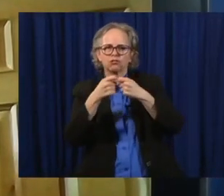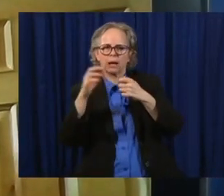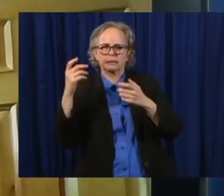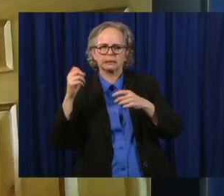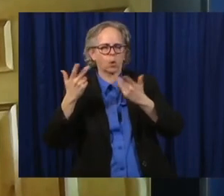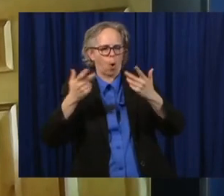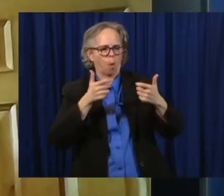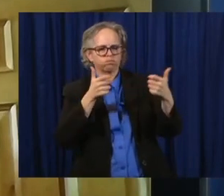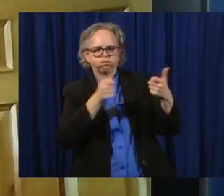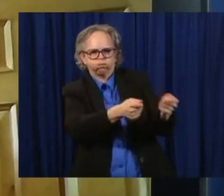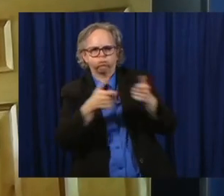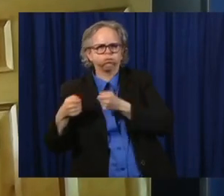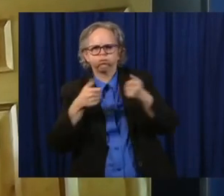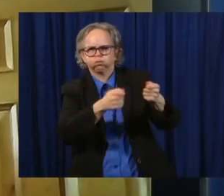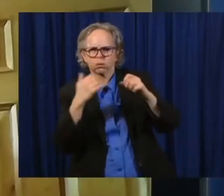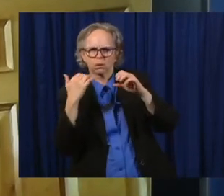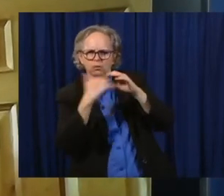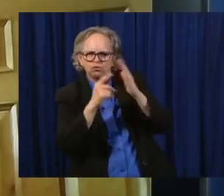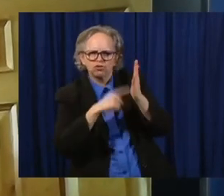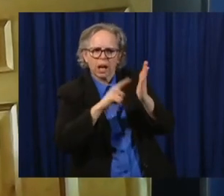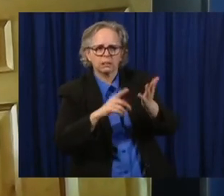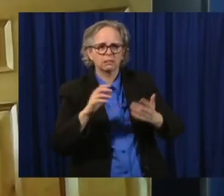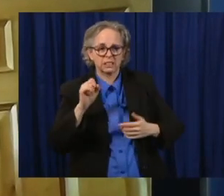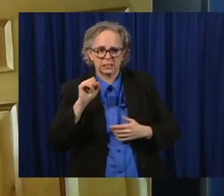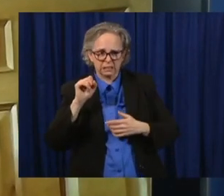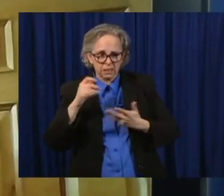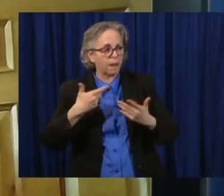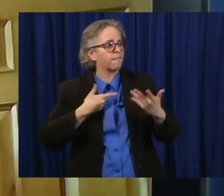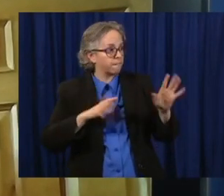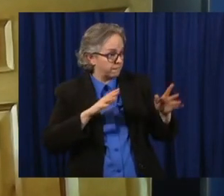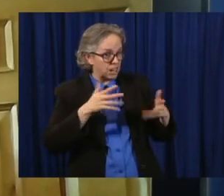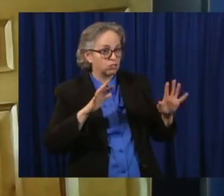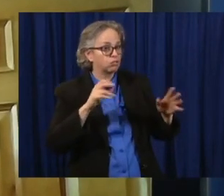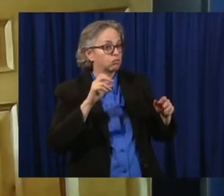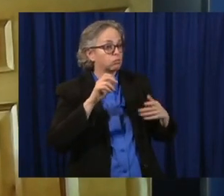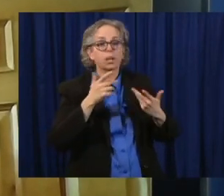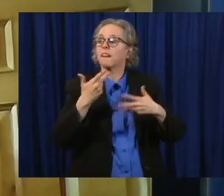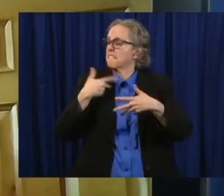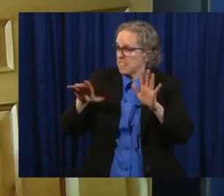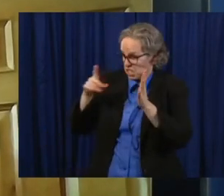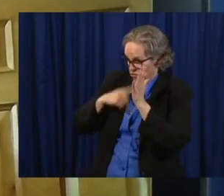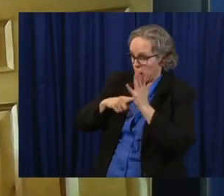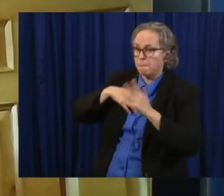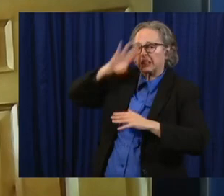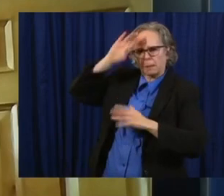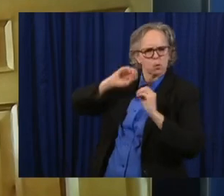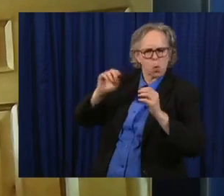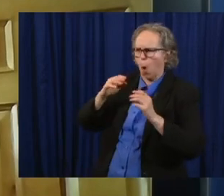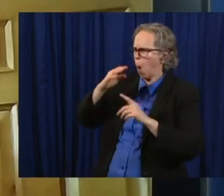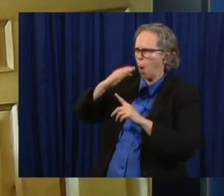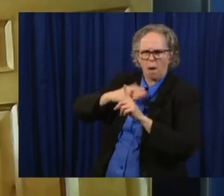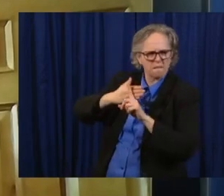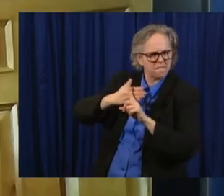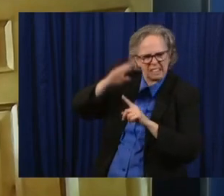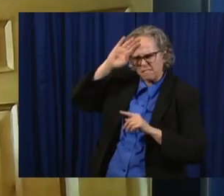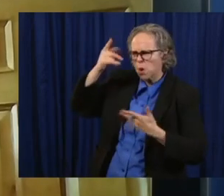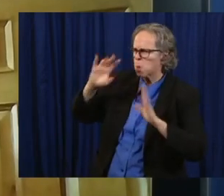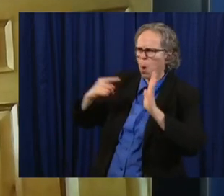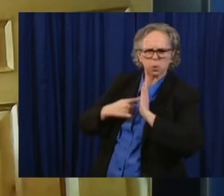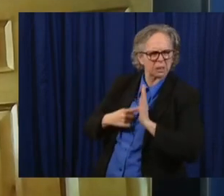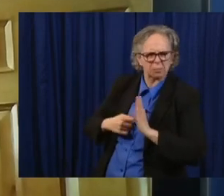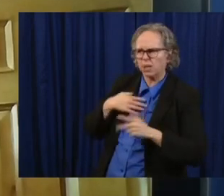to a site and say, checked myself today, no temperature, no symptoms, things seem to be going